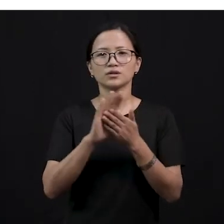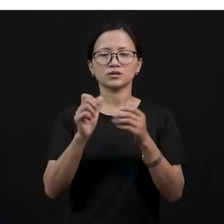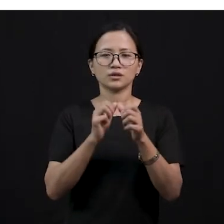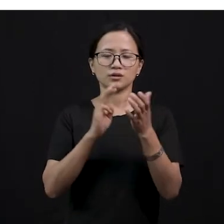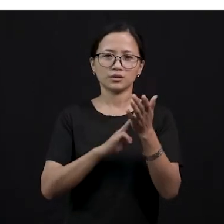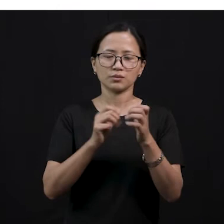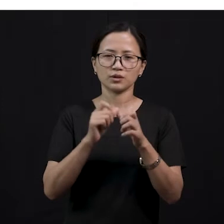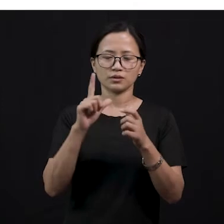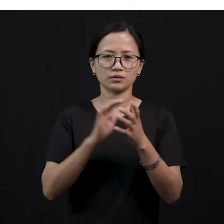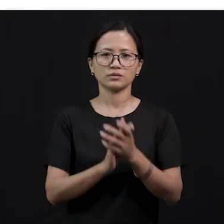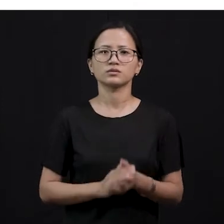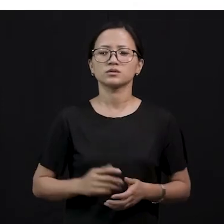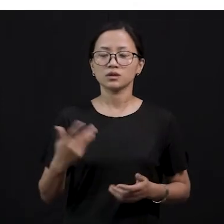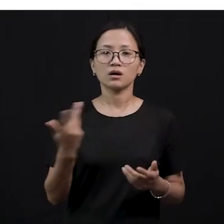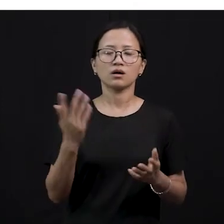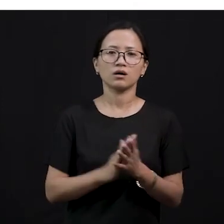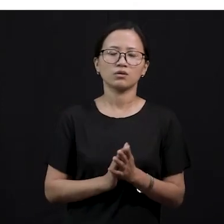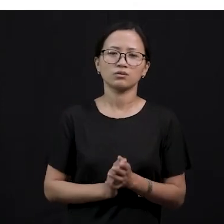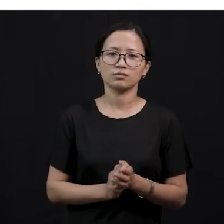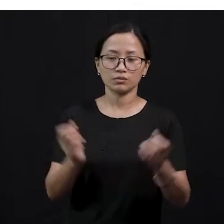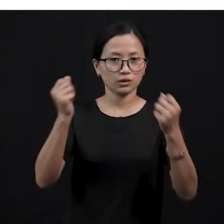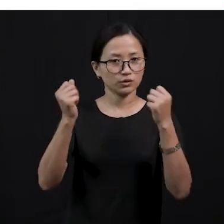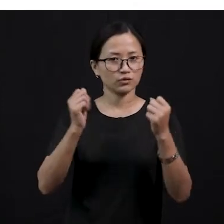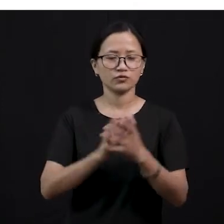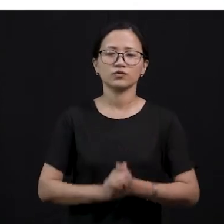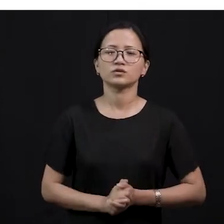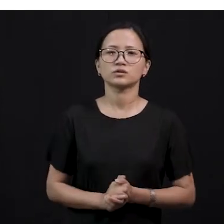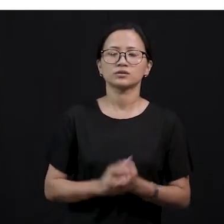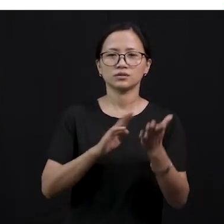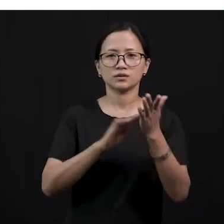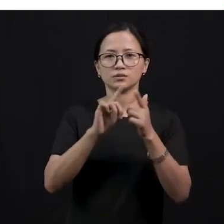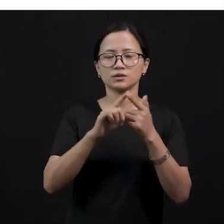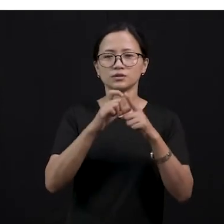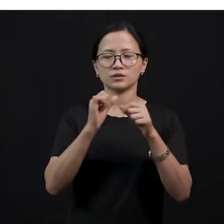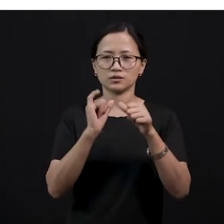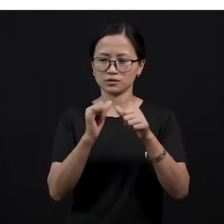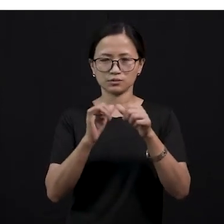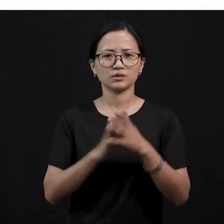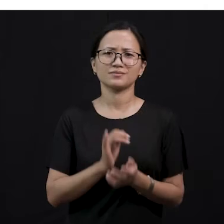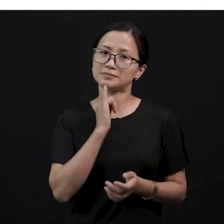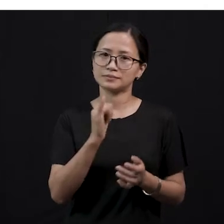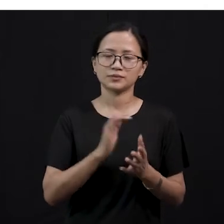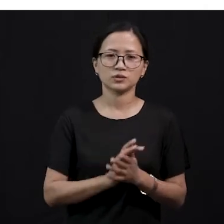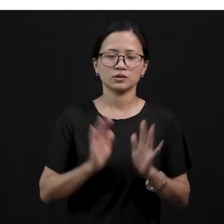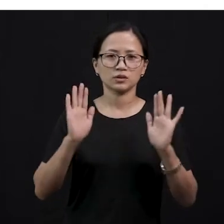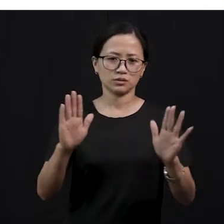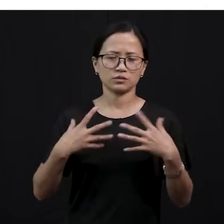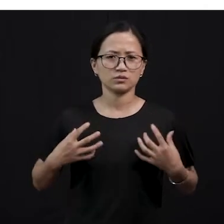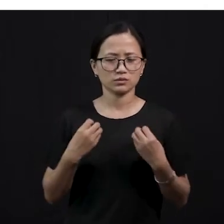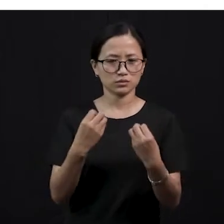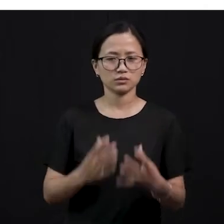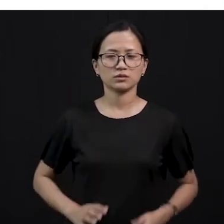but this is how powerful the media is. This is how powerful you tend to